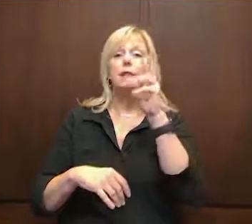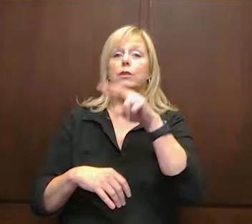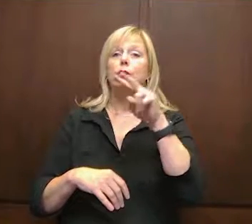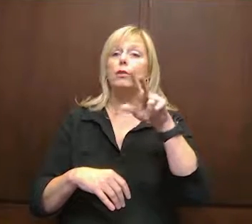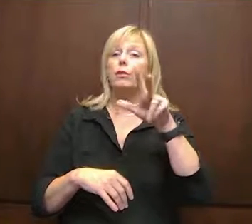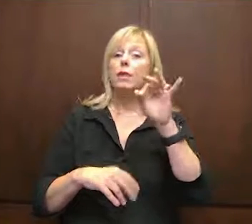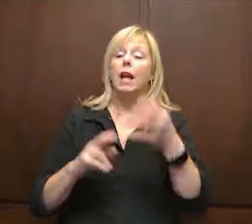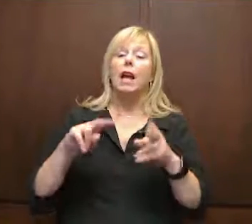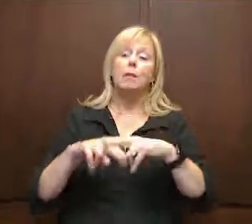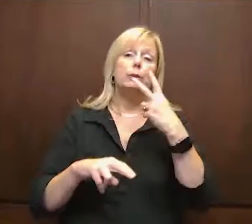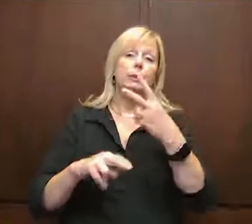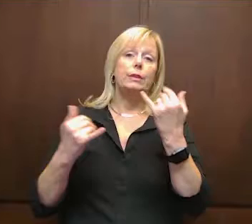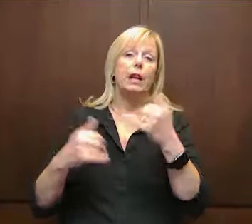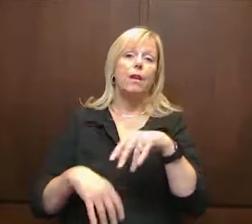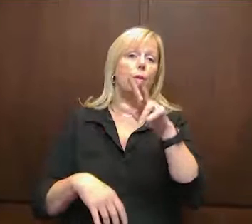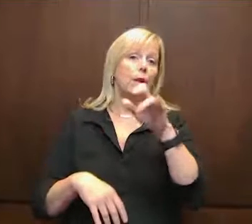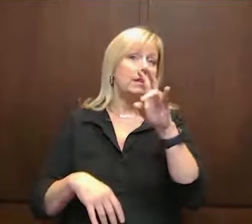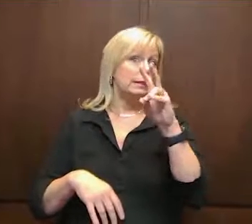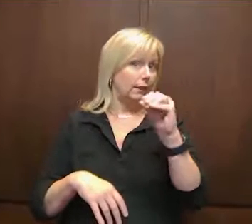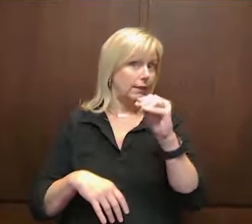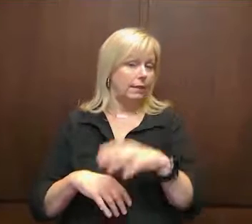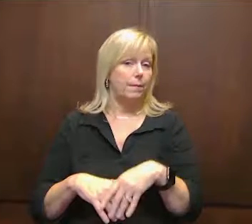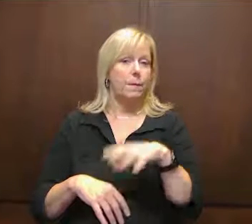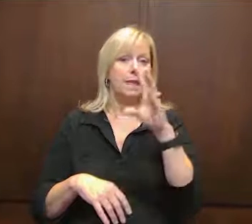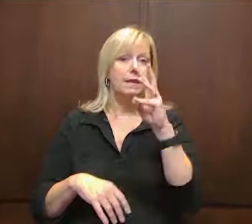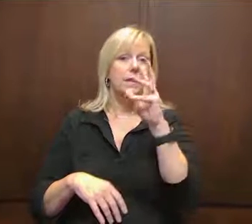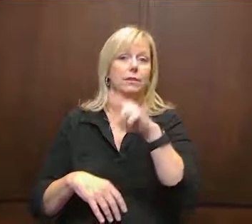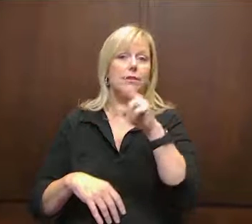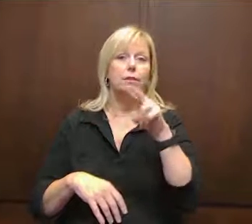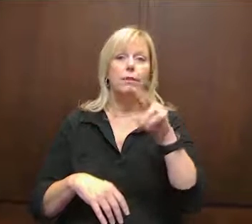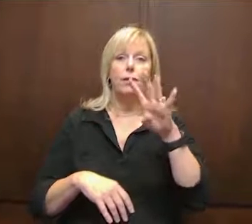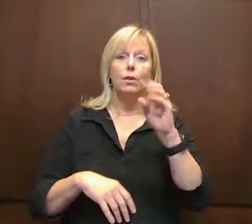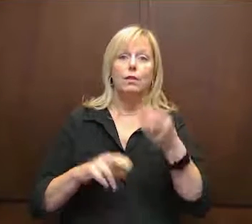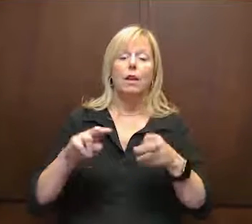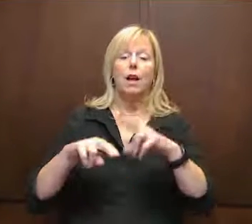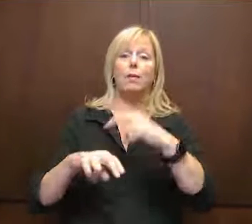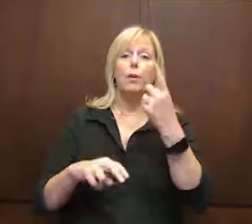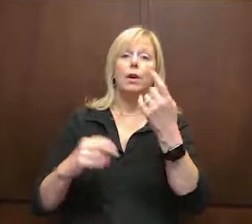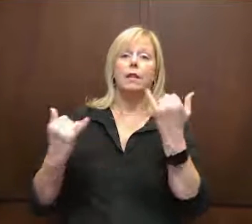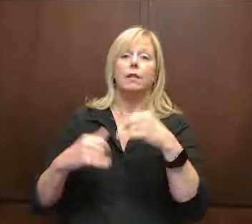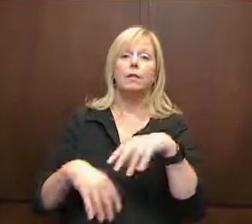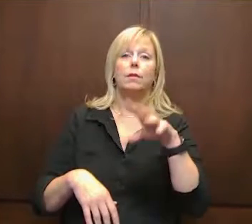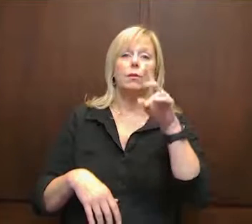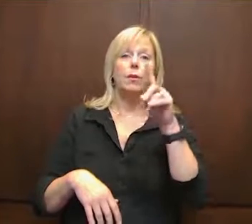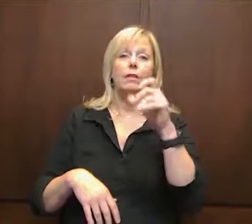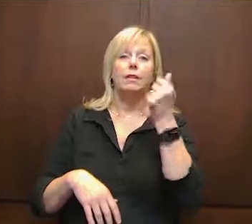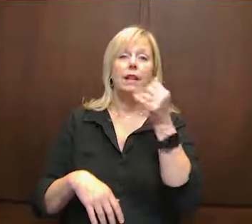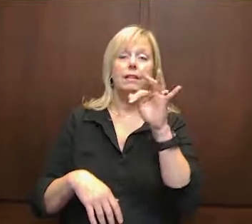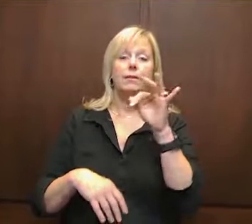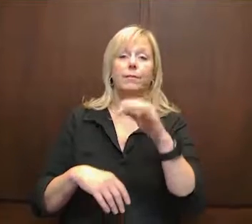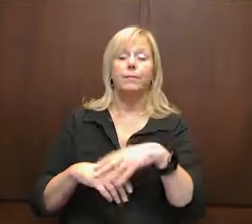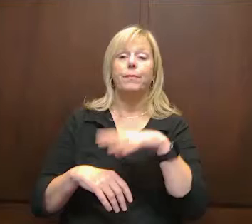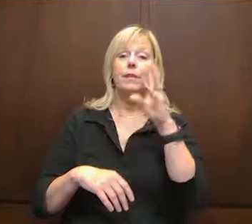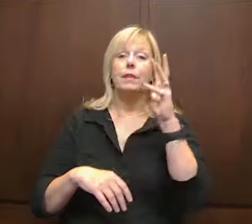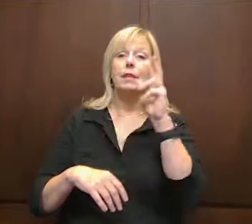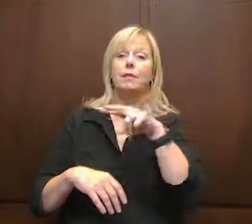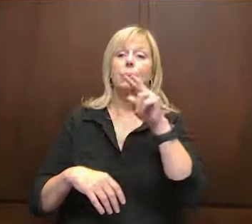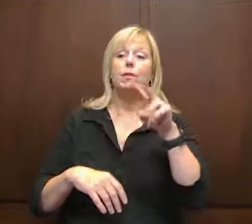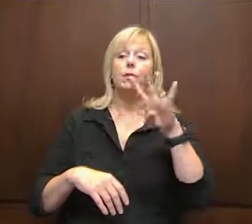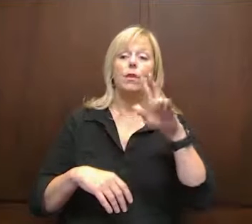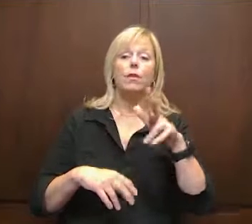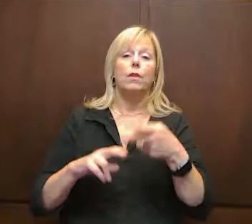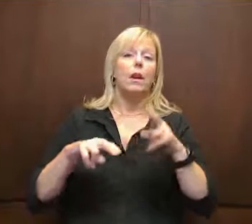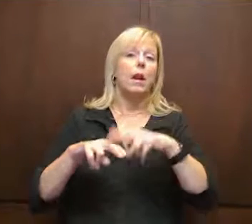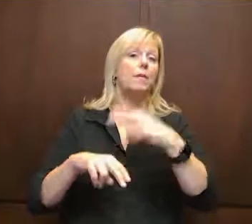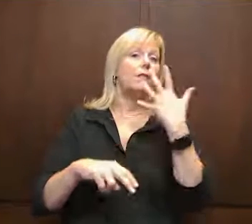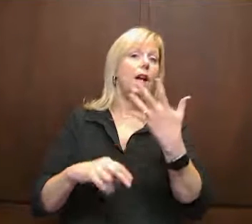62239 up 2 to 370. 62240 up 1 to 119. 62243